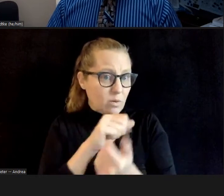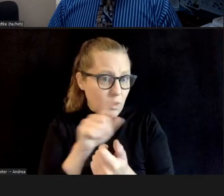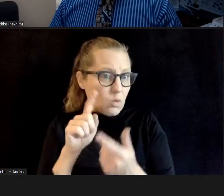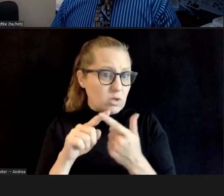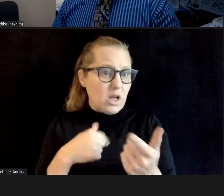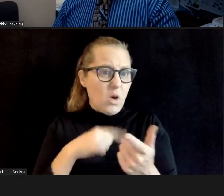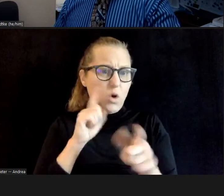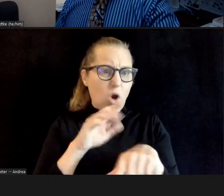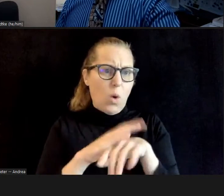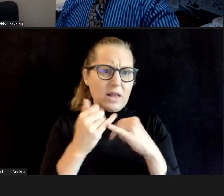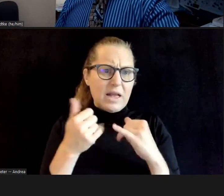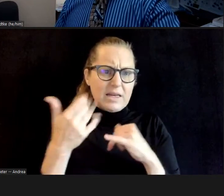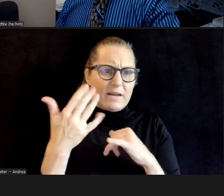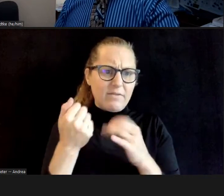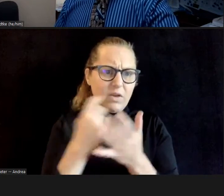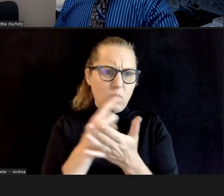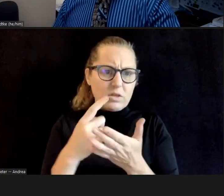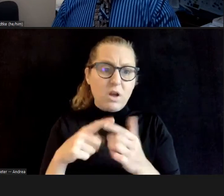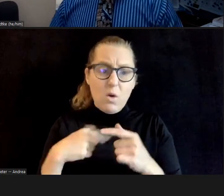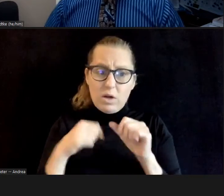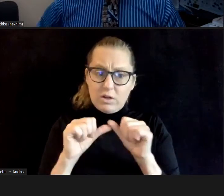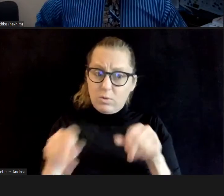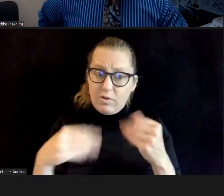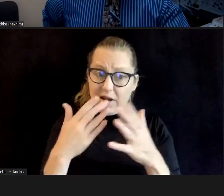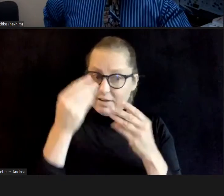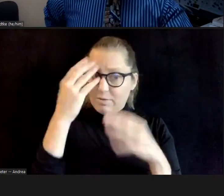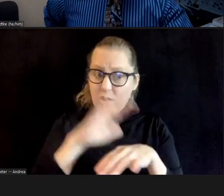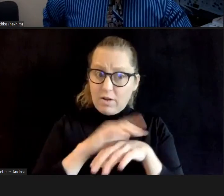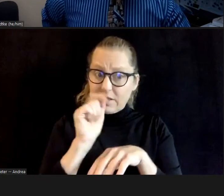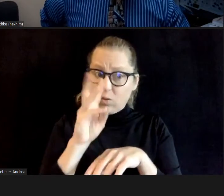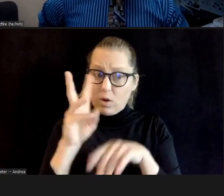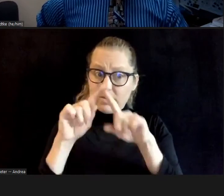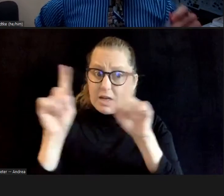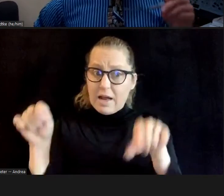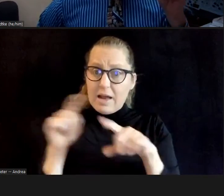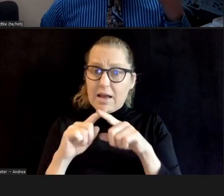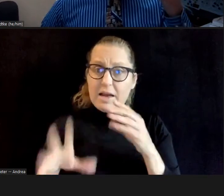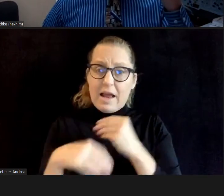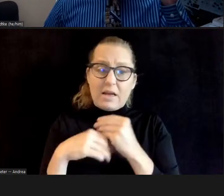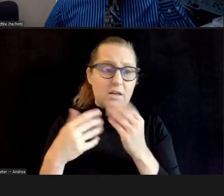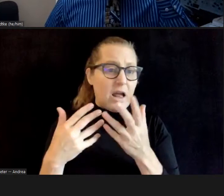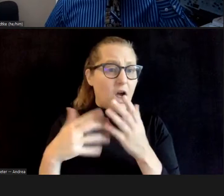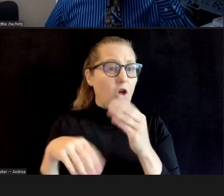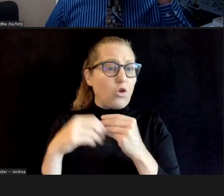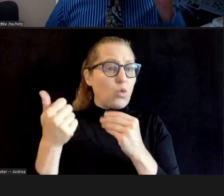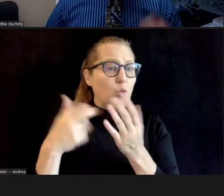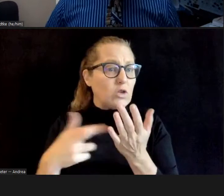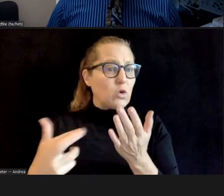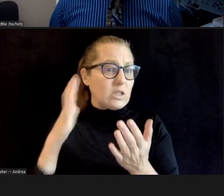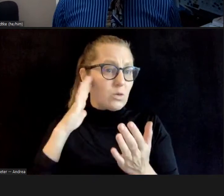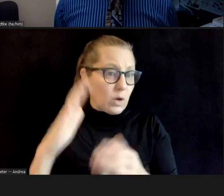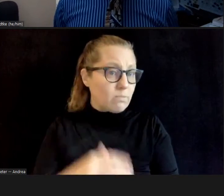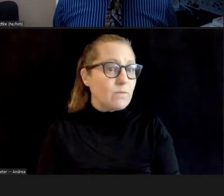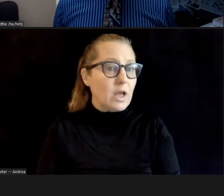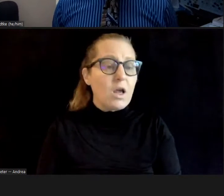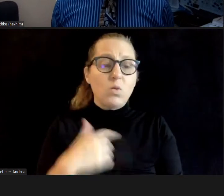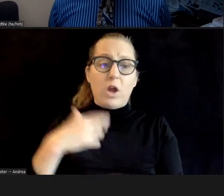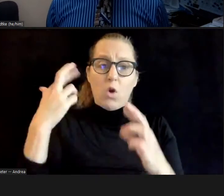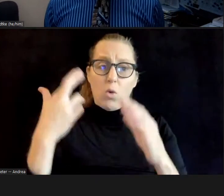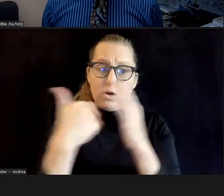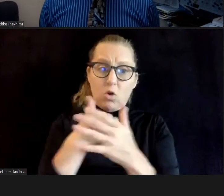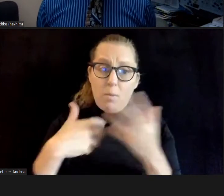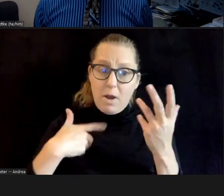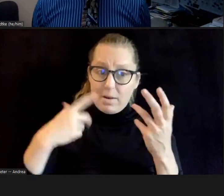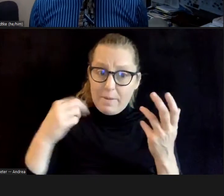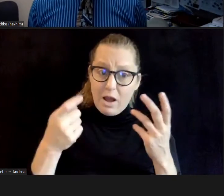will also continue to refine the information on this website and add additional resources. We hope this new monkeypox site can